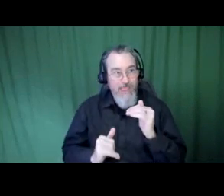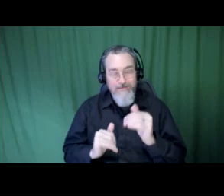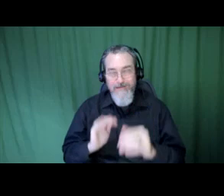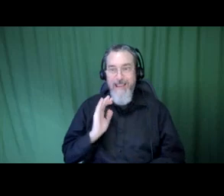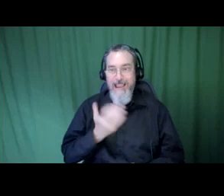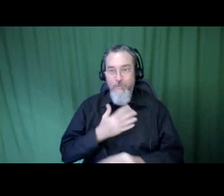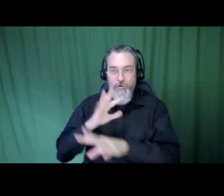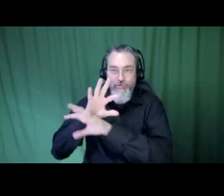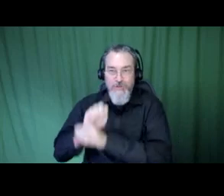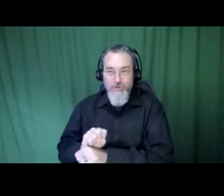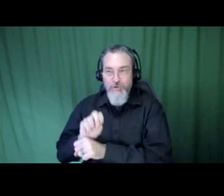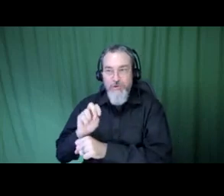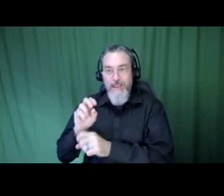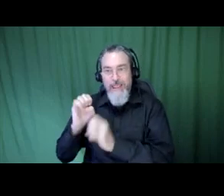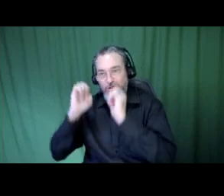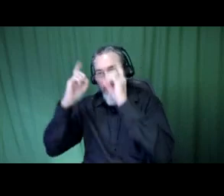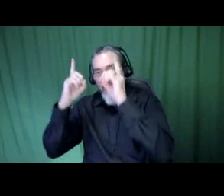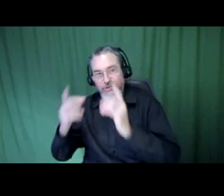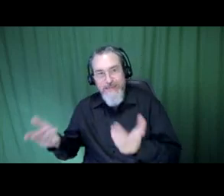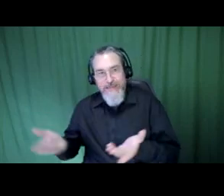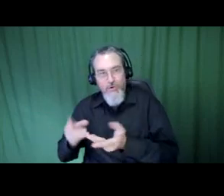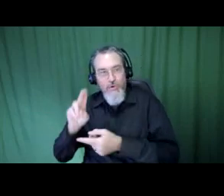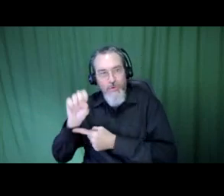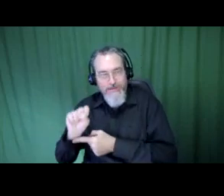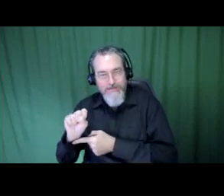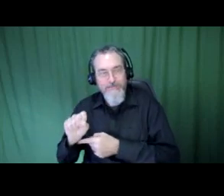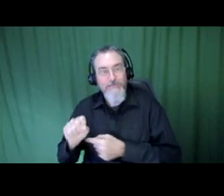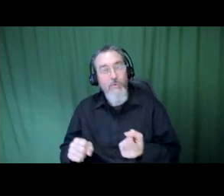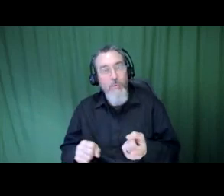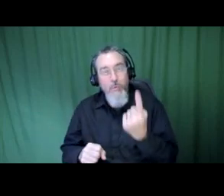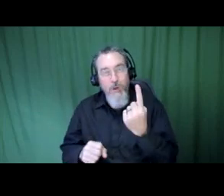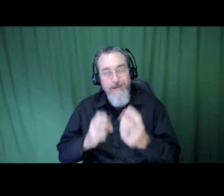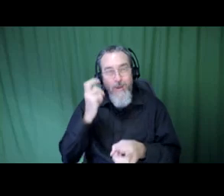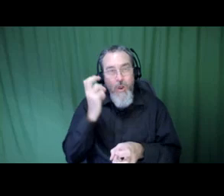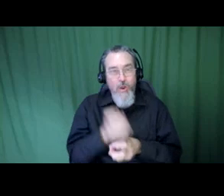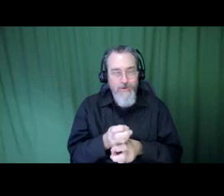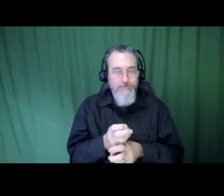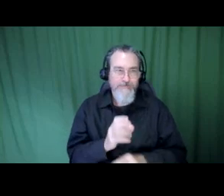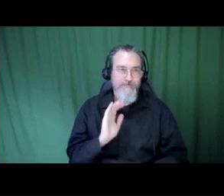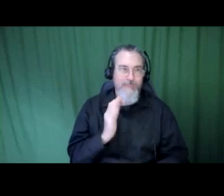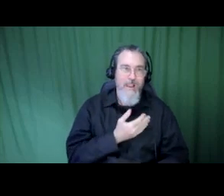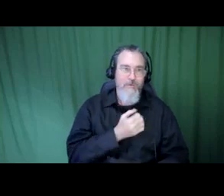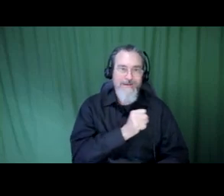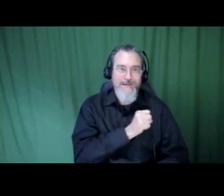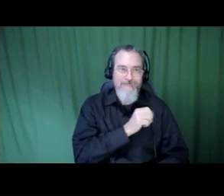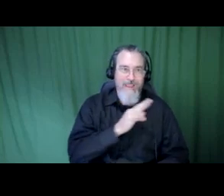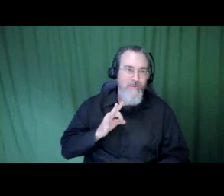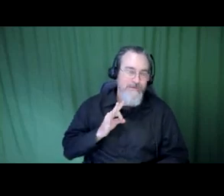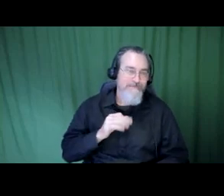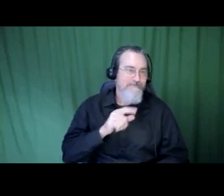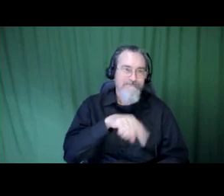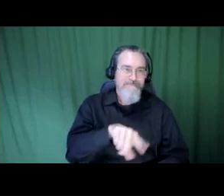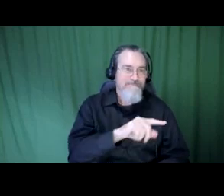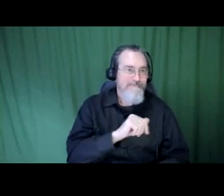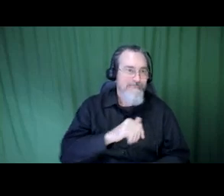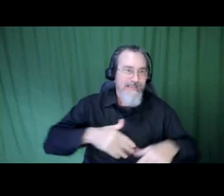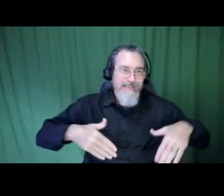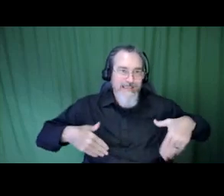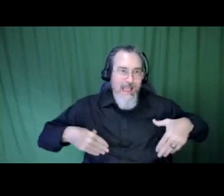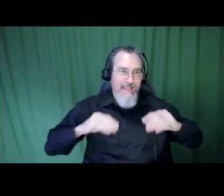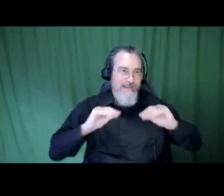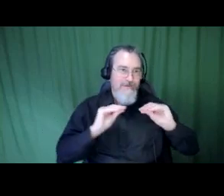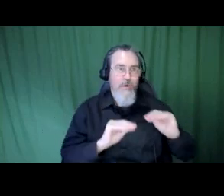I would say it supports our efforts. One of the things that is hard is that a lot of our faculty members haven't been taught this right through traditional